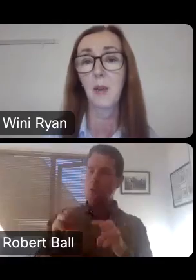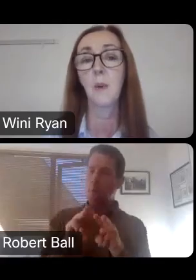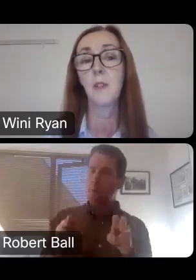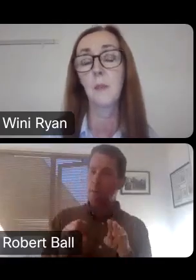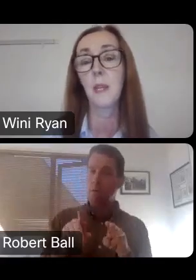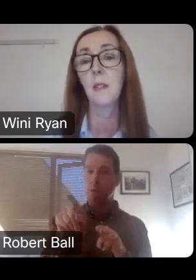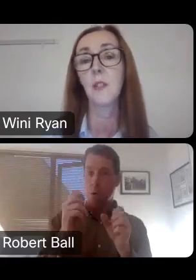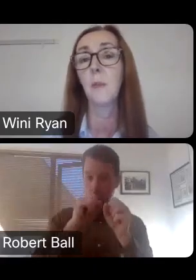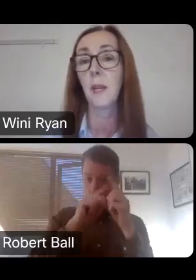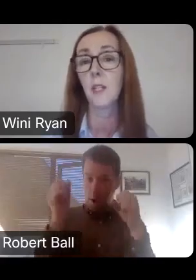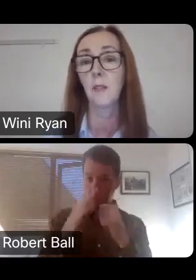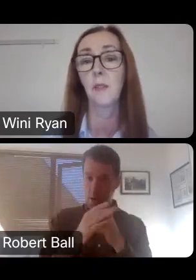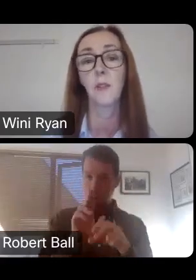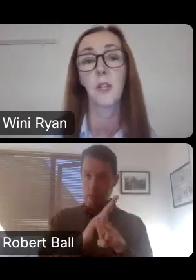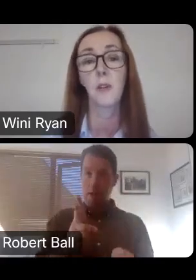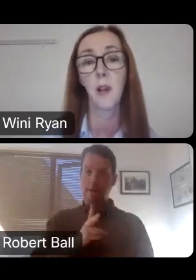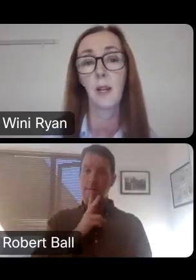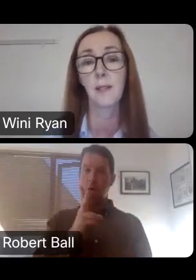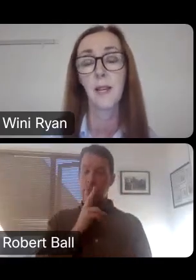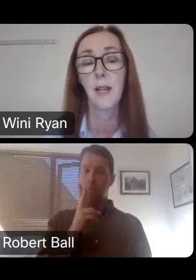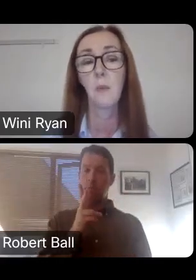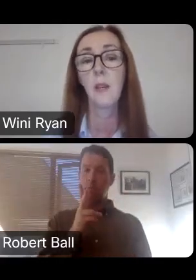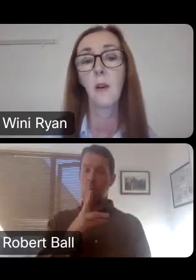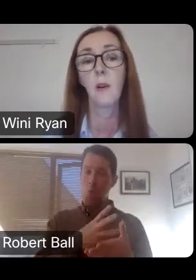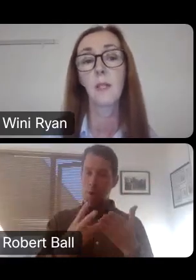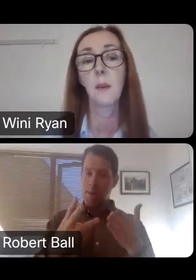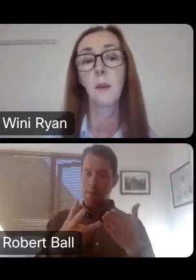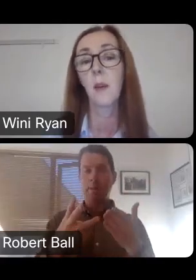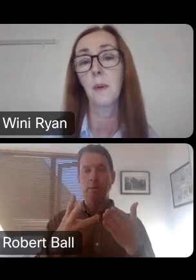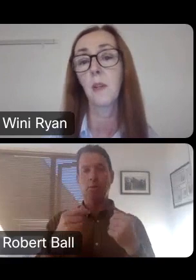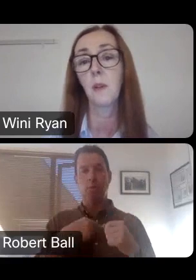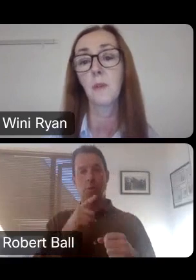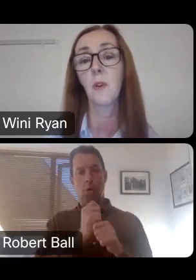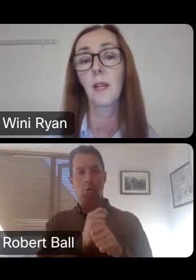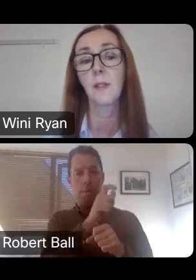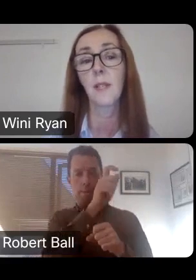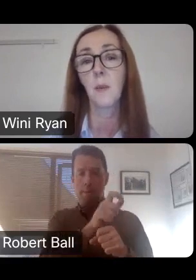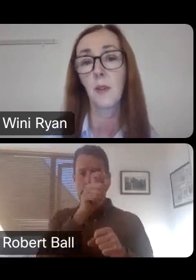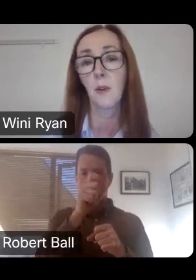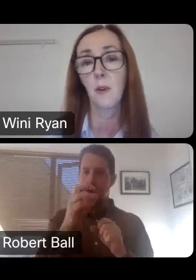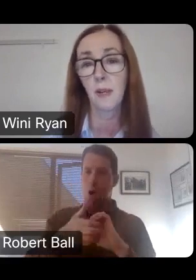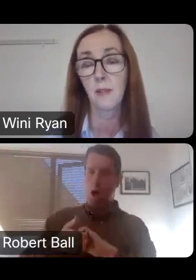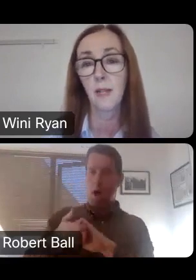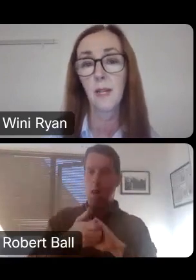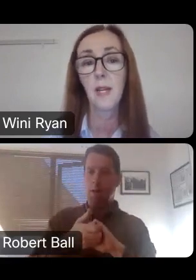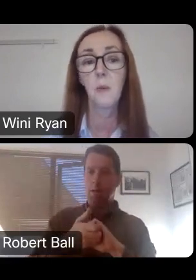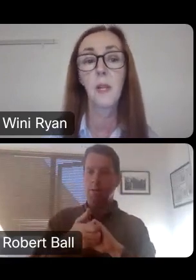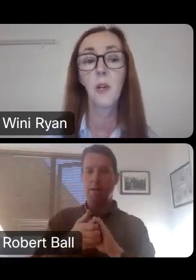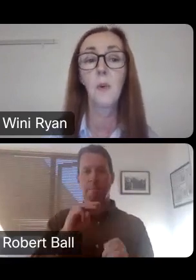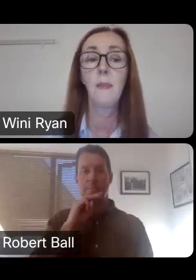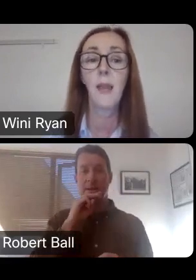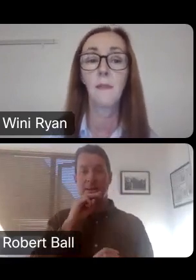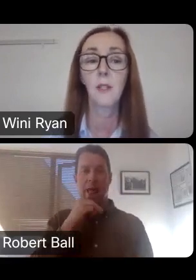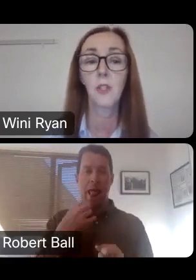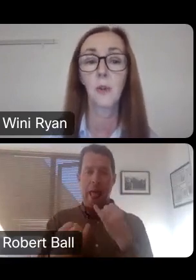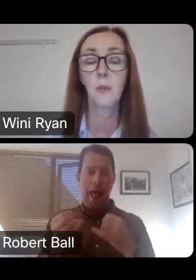behavior when you're speaking to patients or to your colleagues? We call it picking up on cues or listening with your eyes. We know,